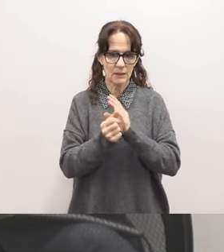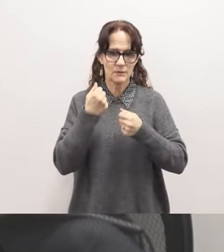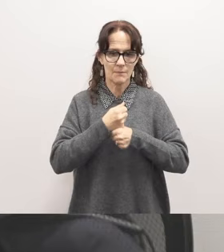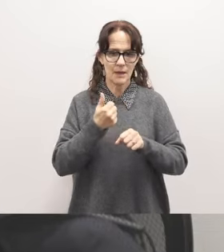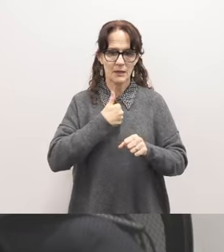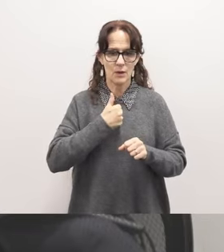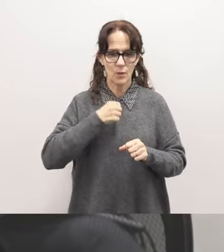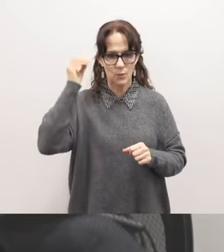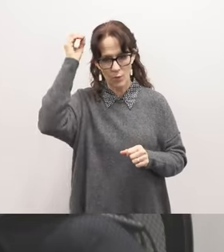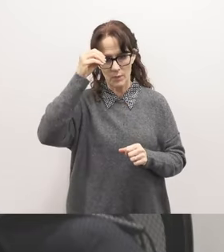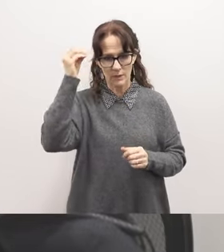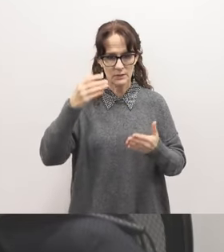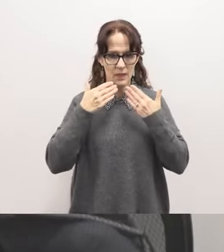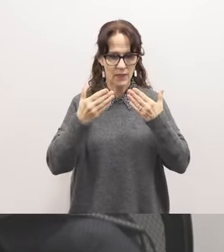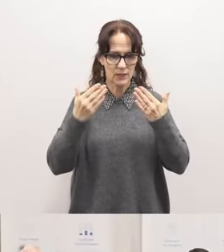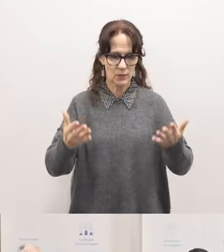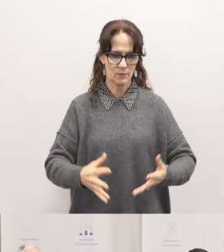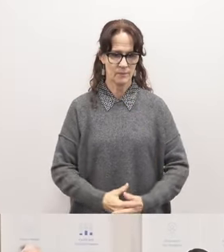Thank you.